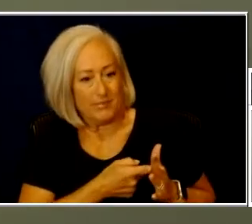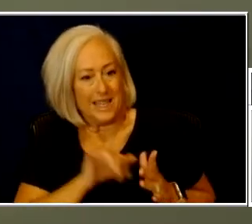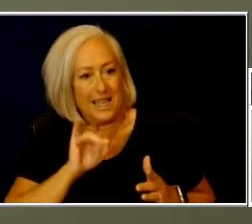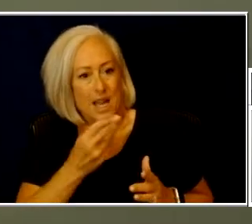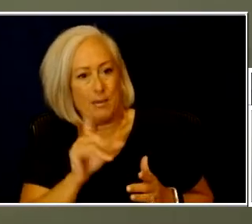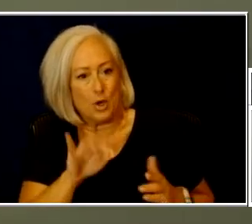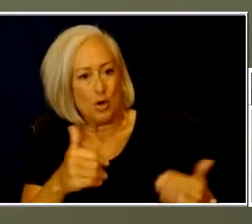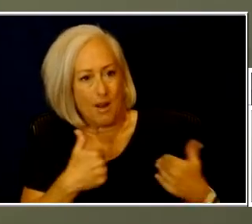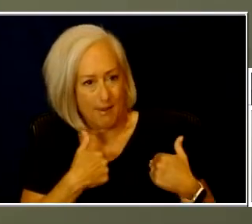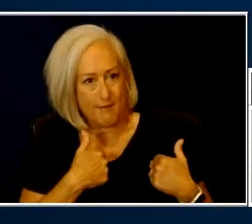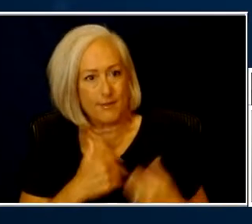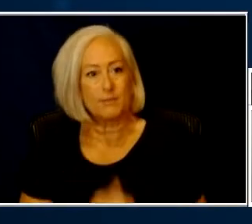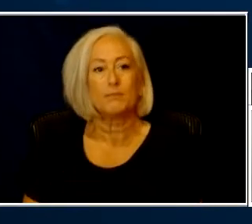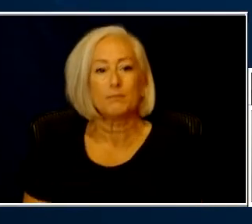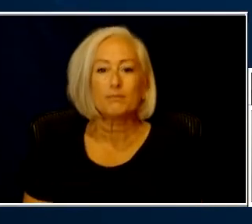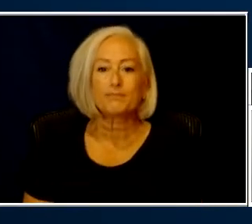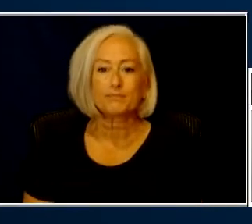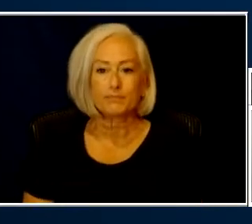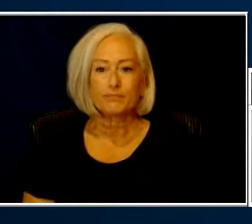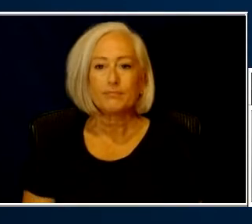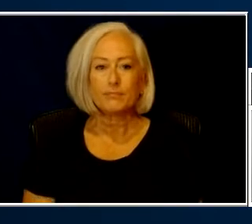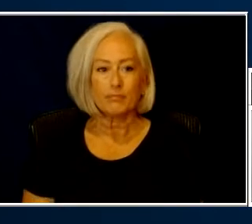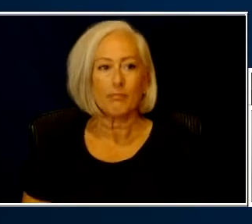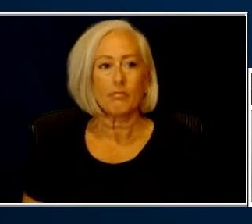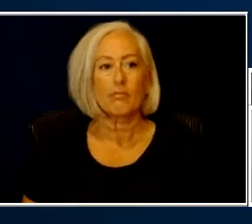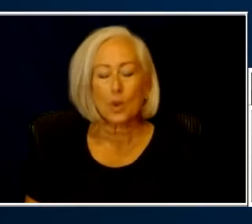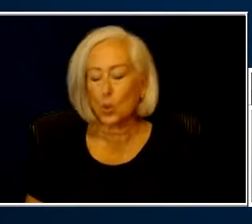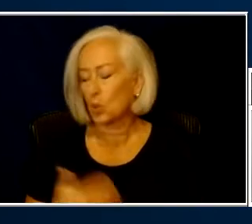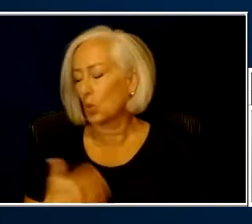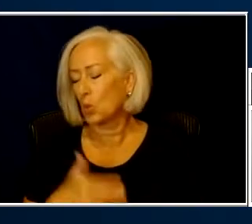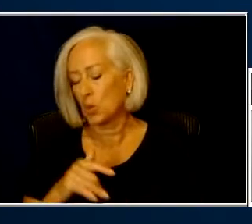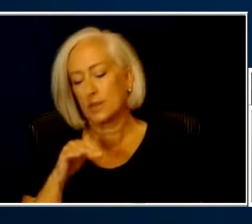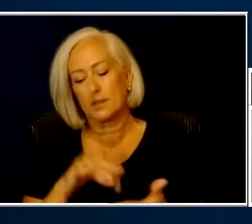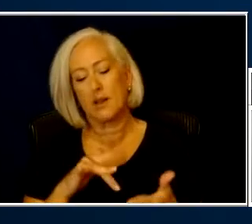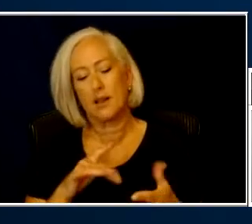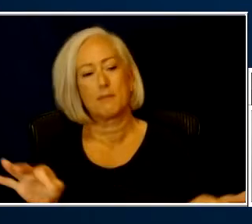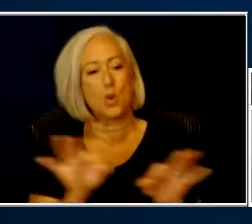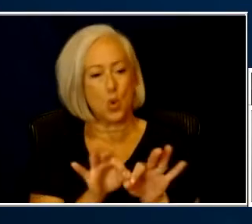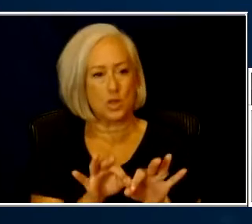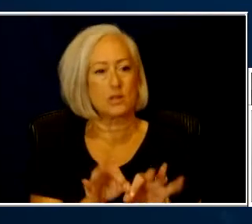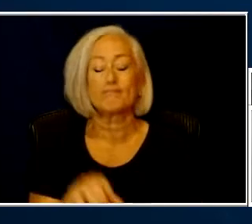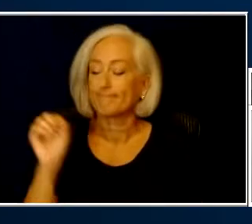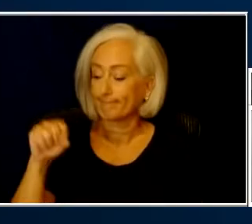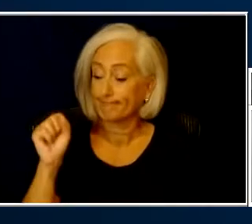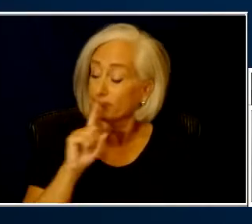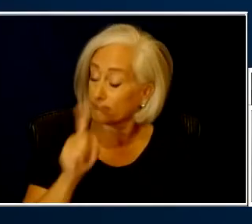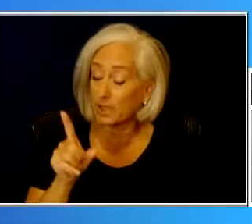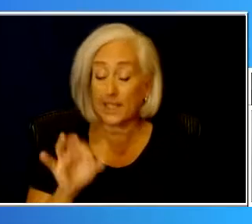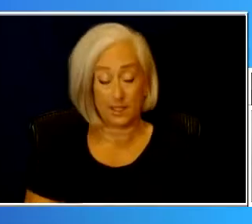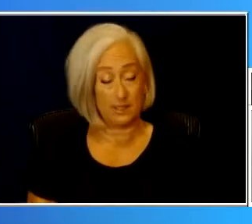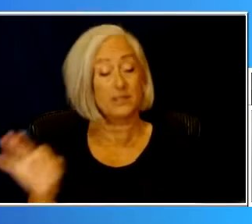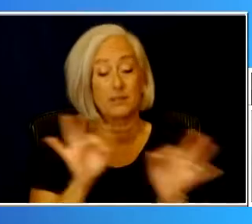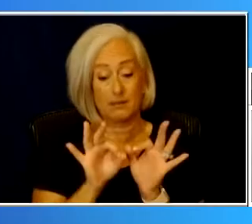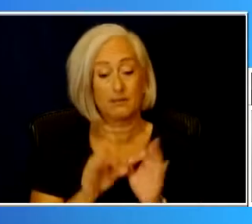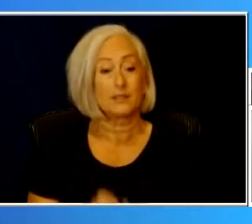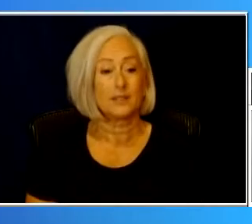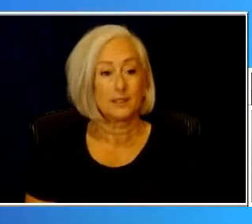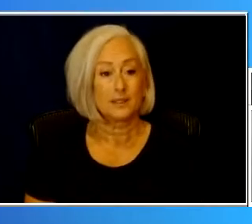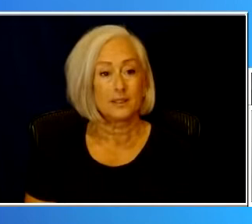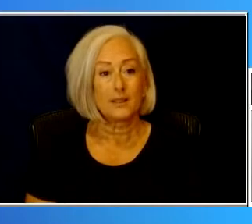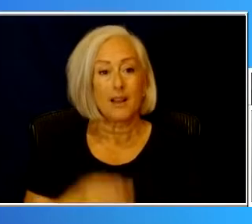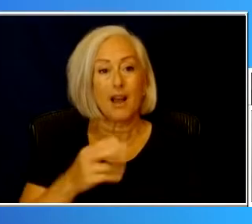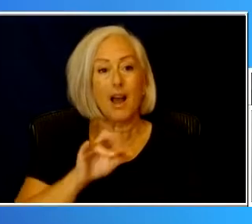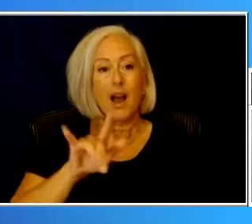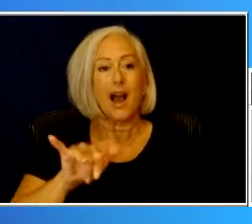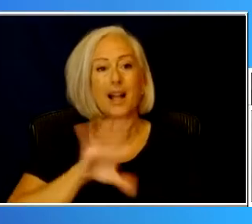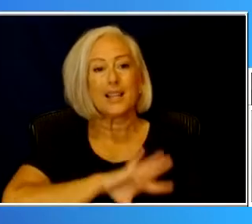out. Trials are so important. They're really critical. And so actually, what Holly contributed to